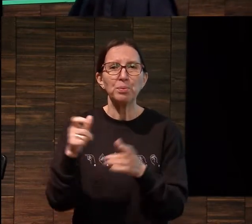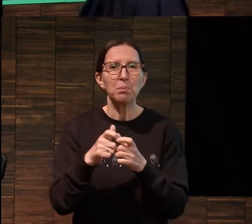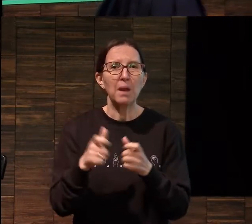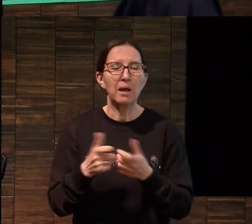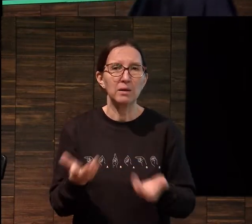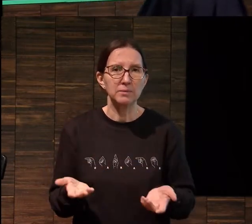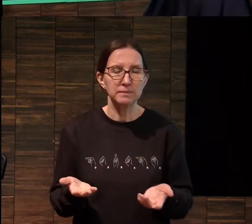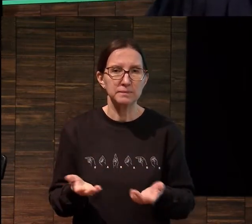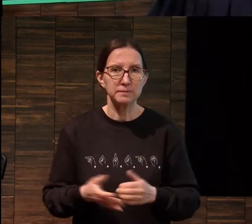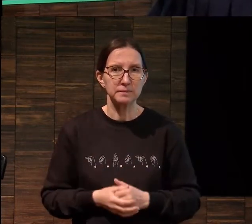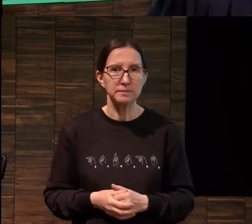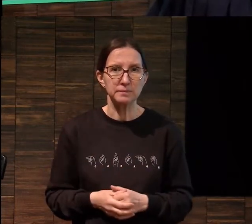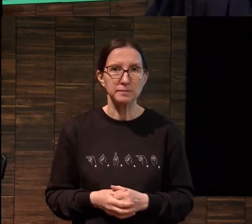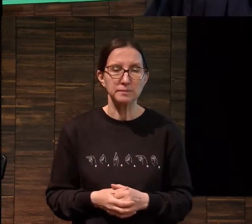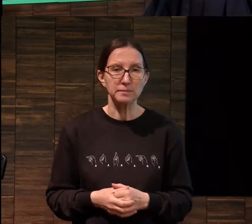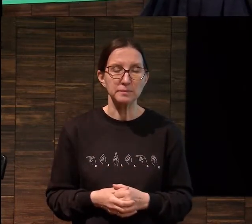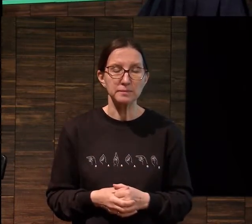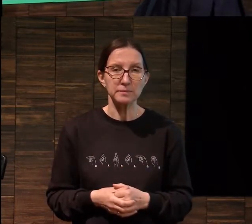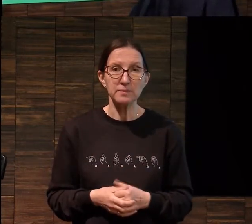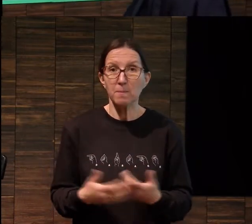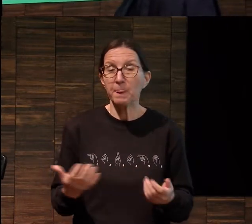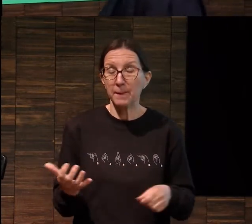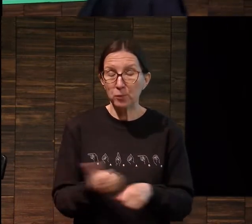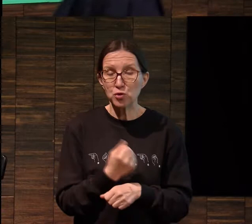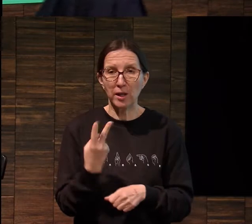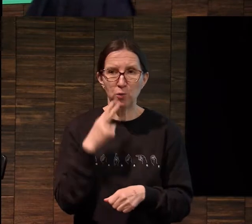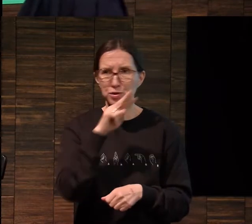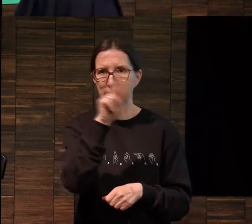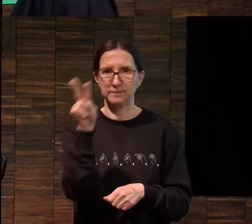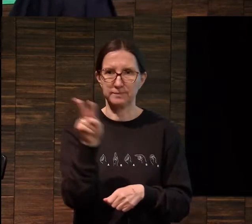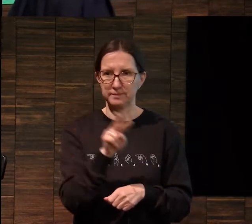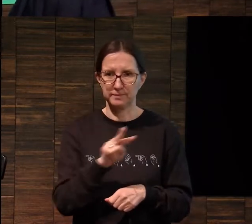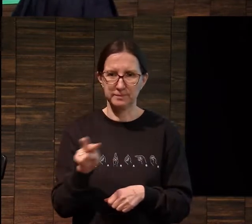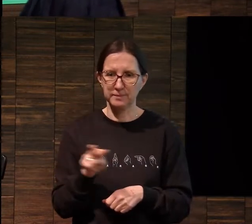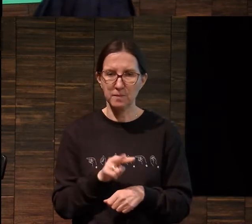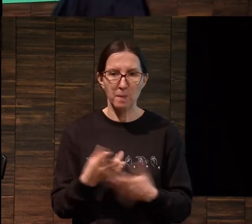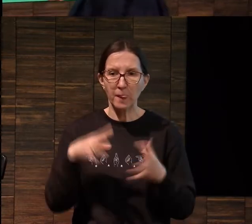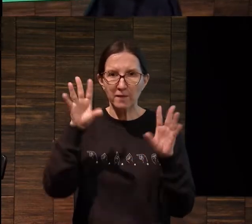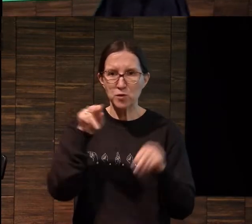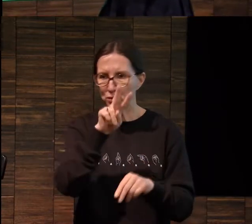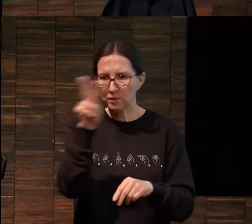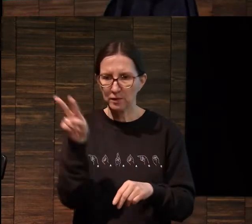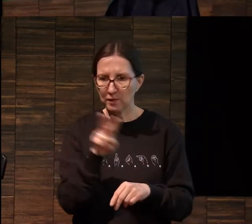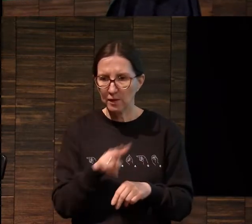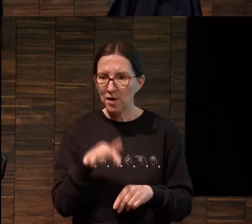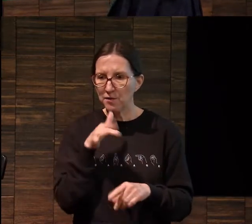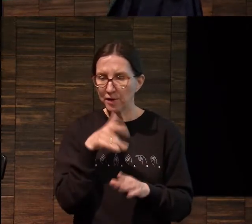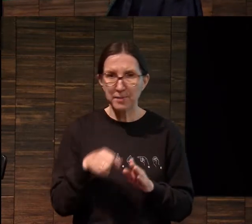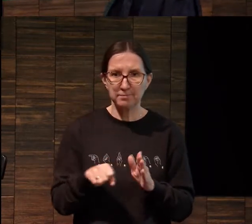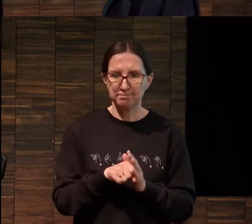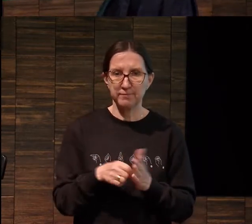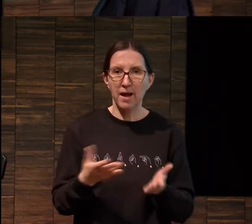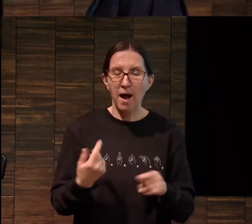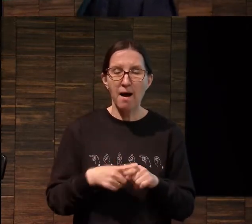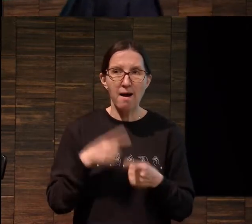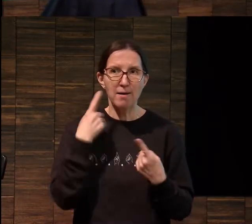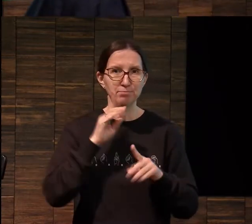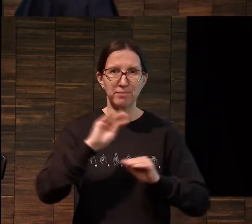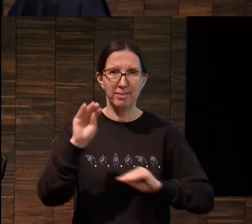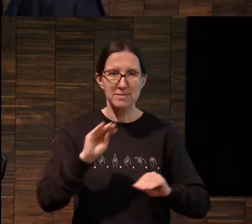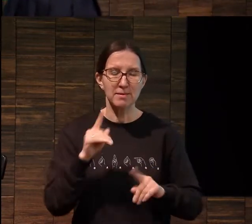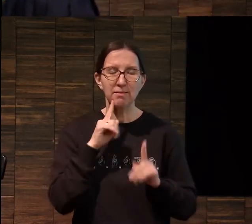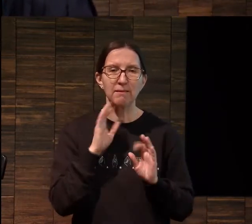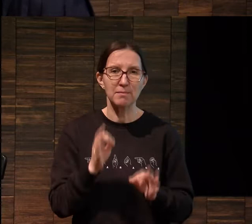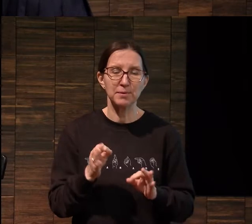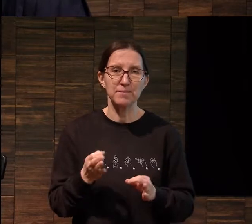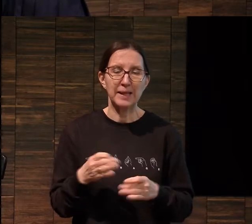to identify where, for example, buy a ticket button is in this example. You have to scan through the whole page to find